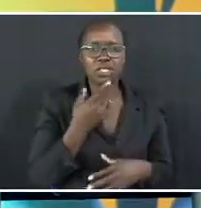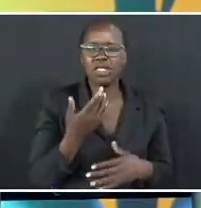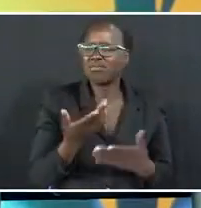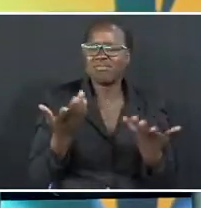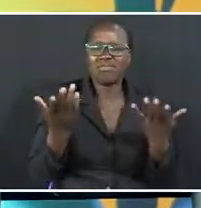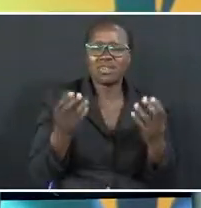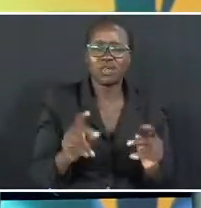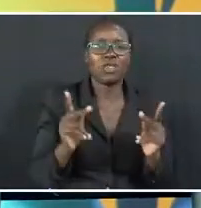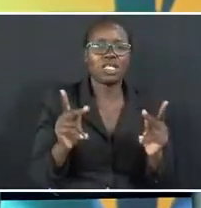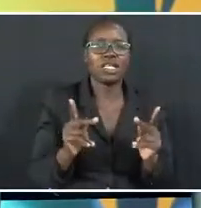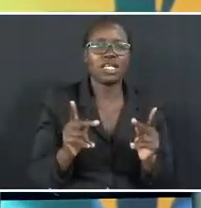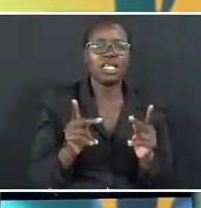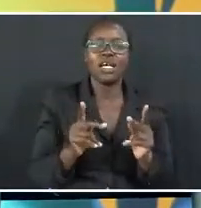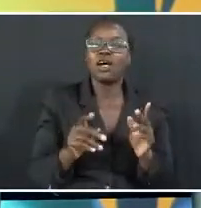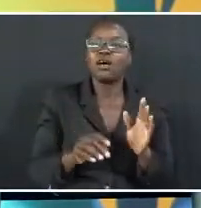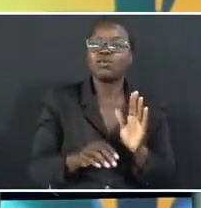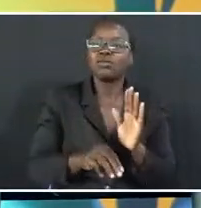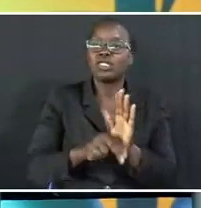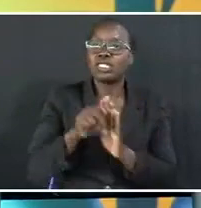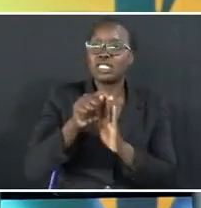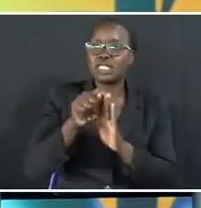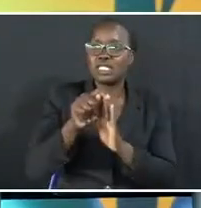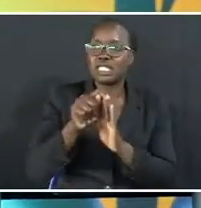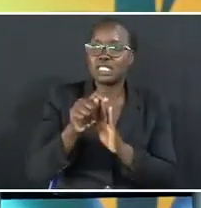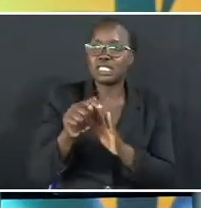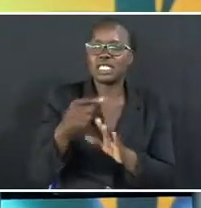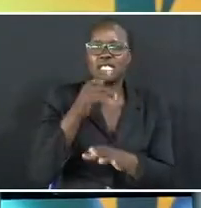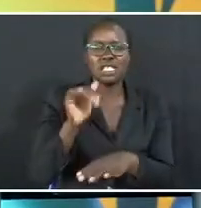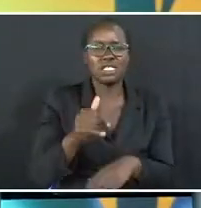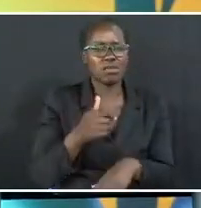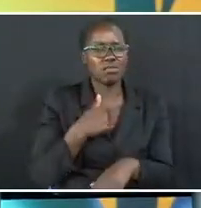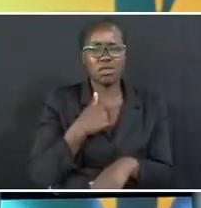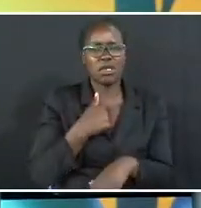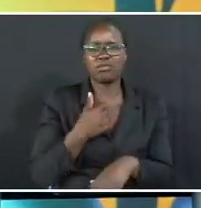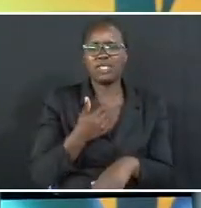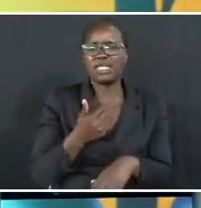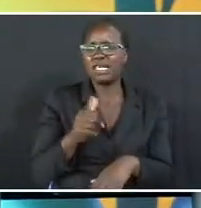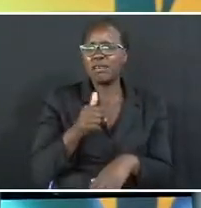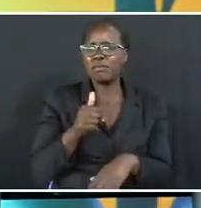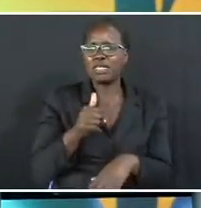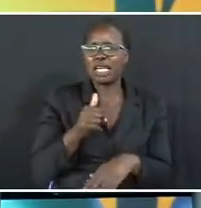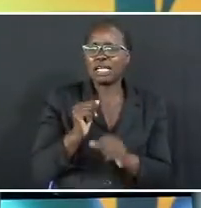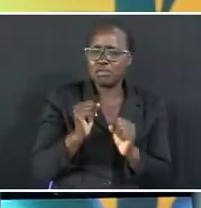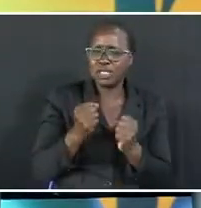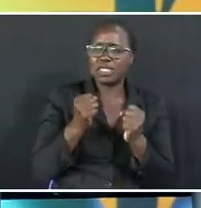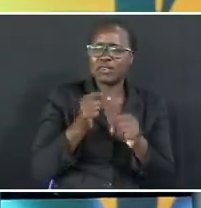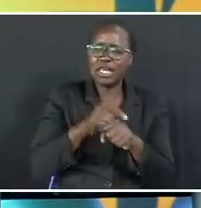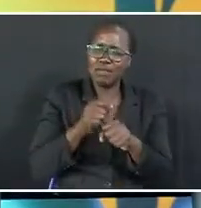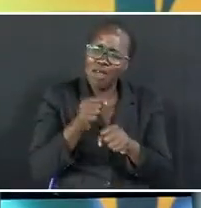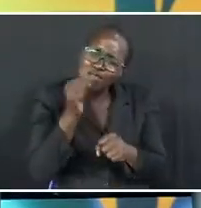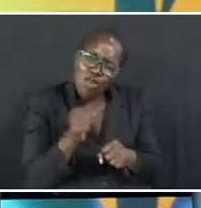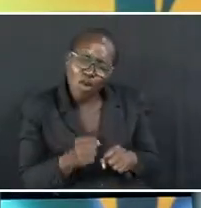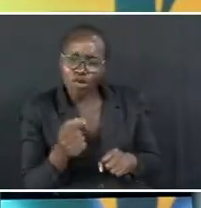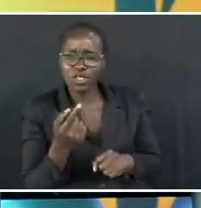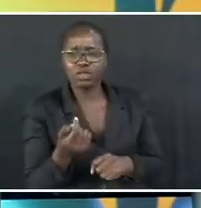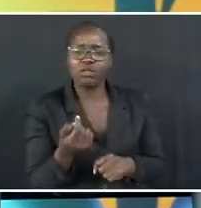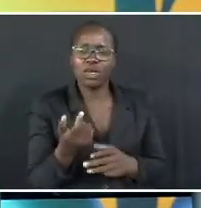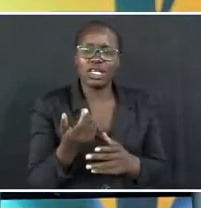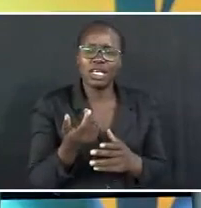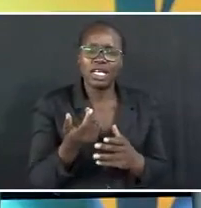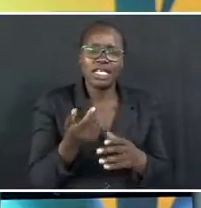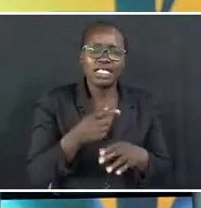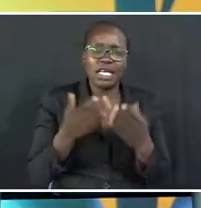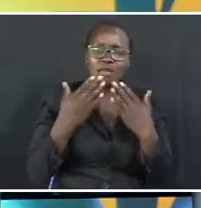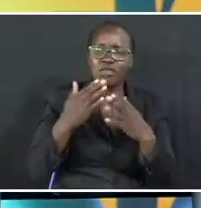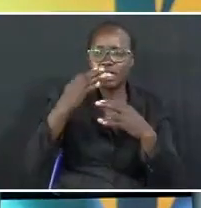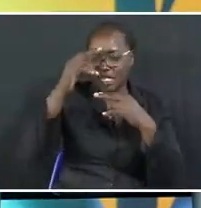okay, most teenagers, if I'm not wrong, say that, mimi, nitaokoka nikishazeeka kidogo,